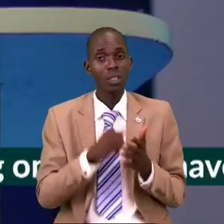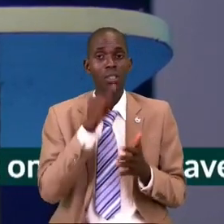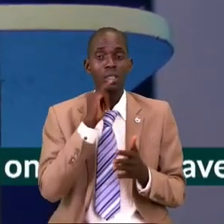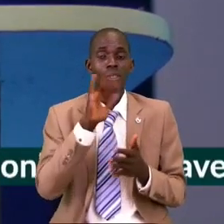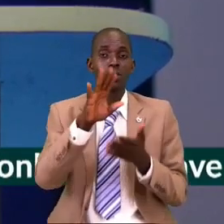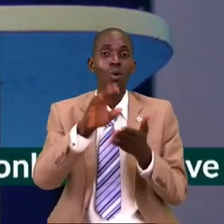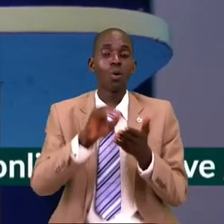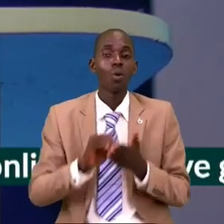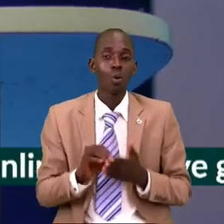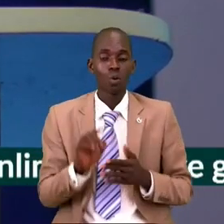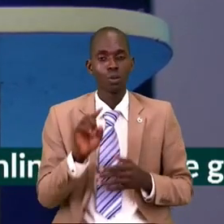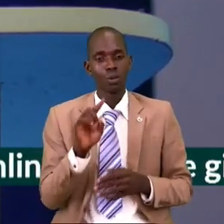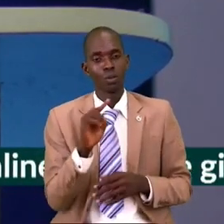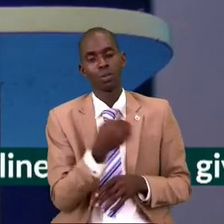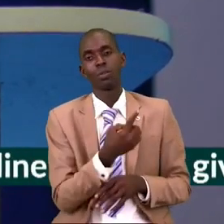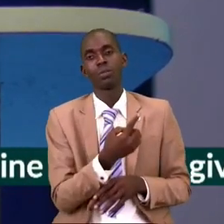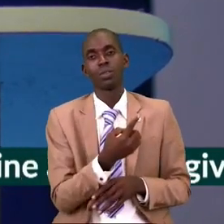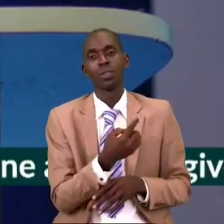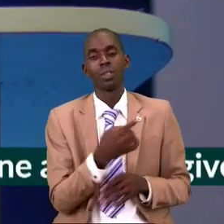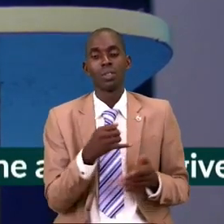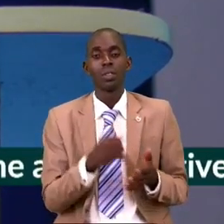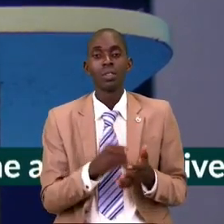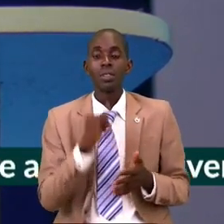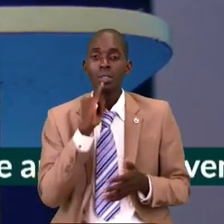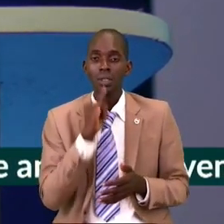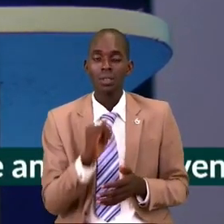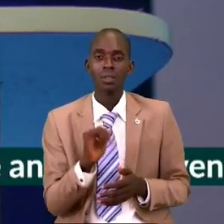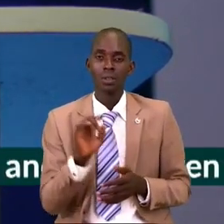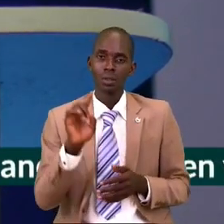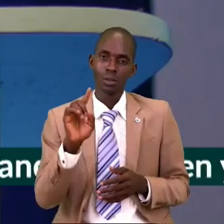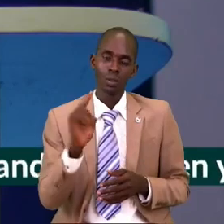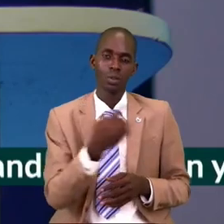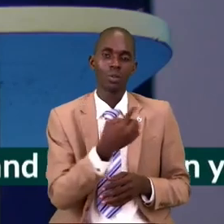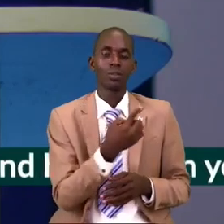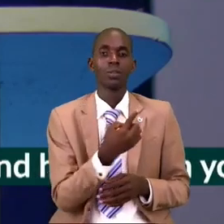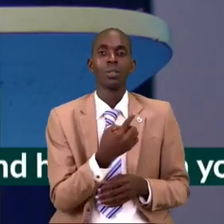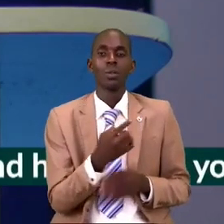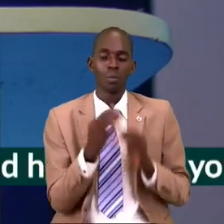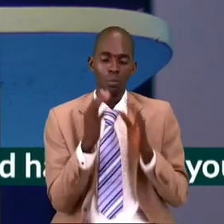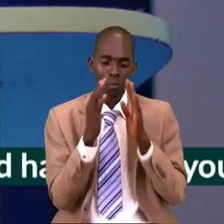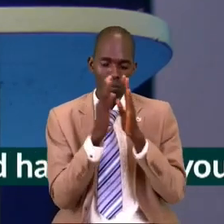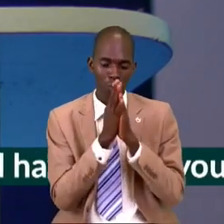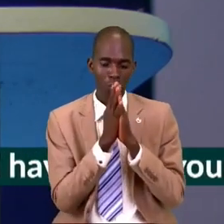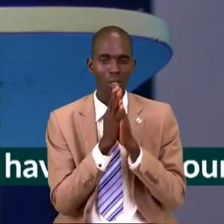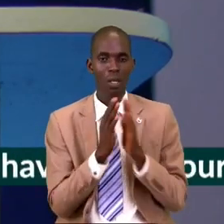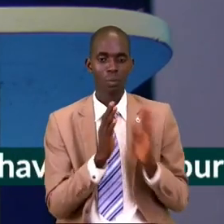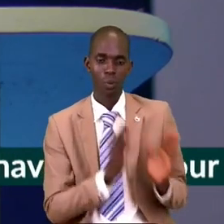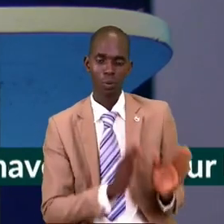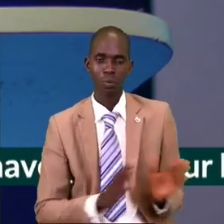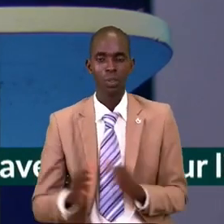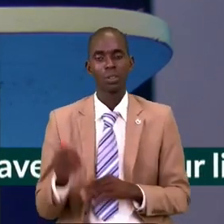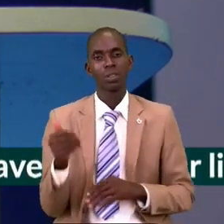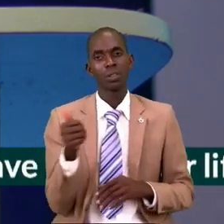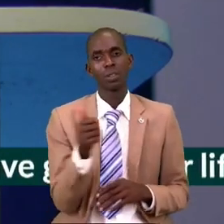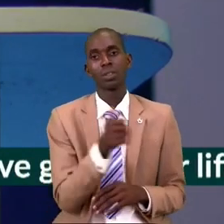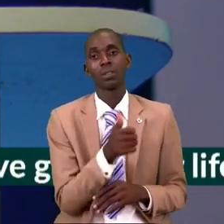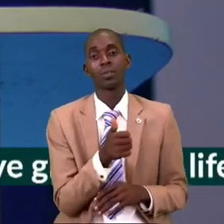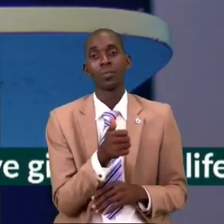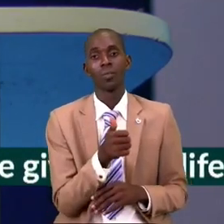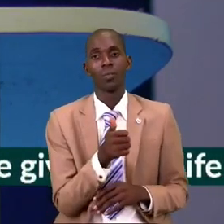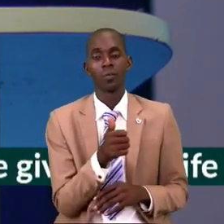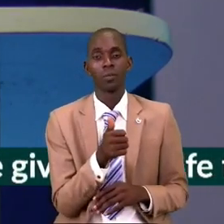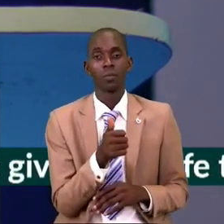you are done, you signify by waving at me. If you are done, signify